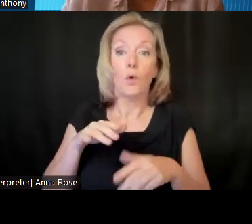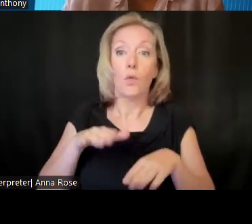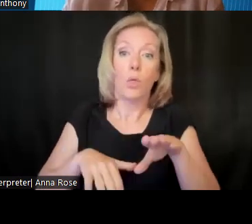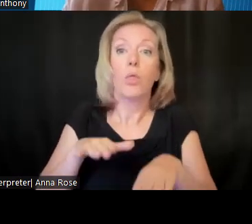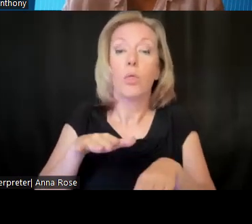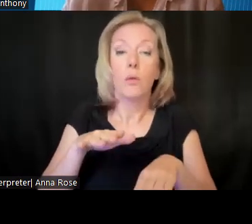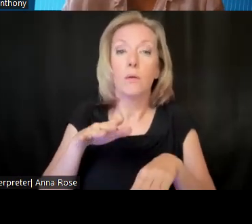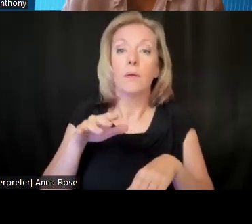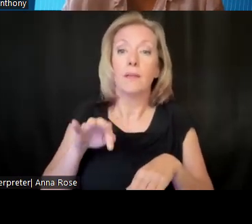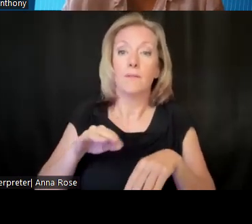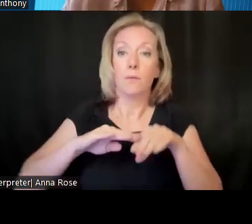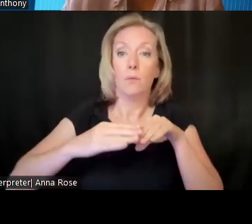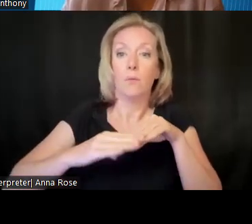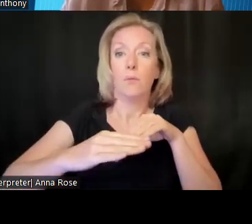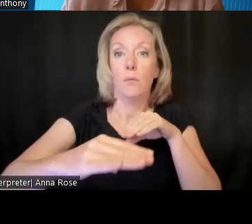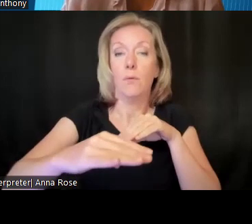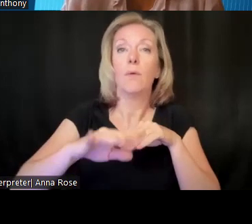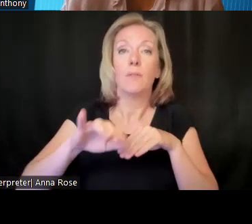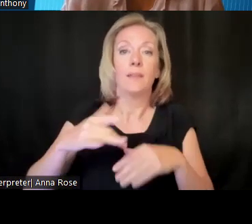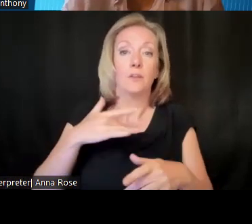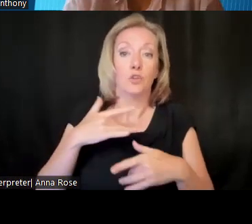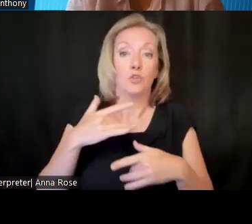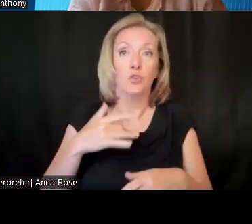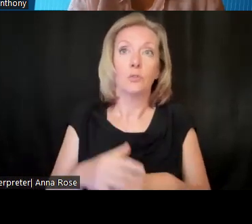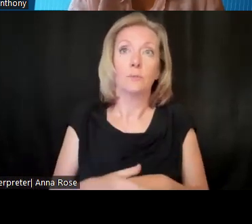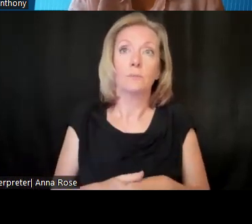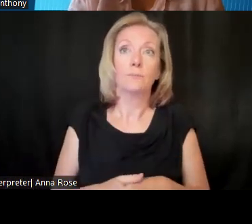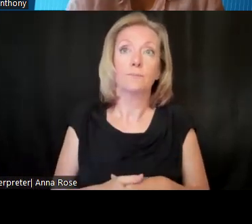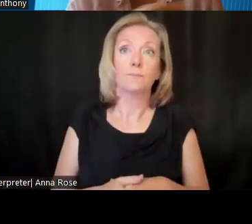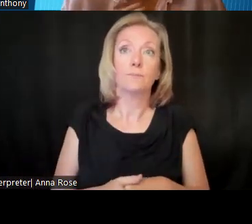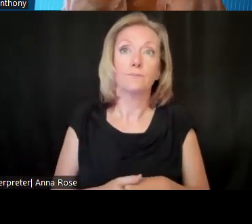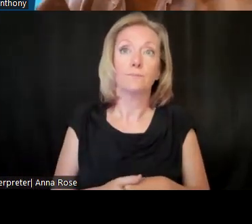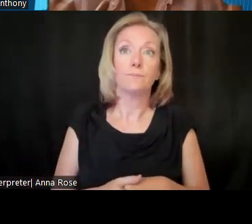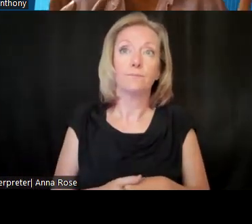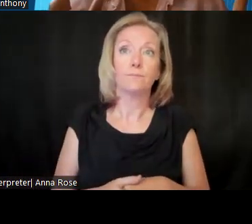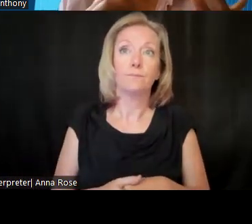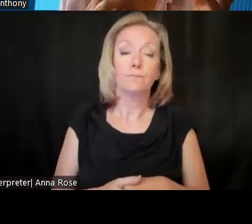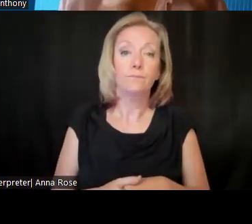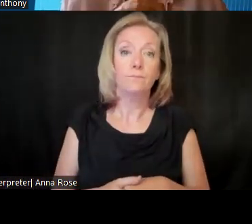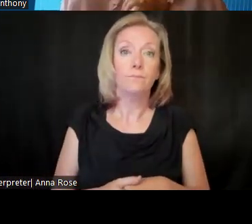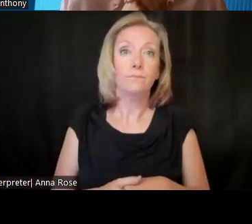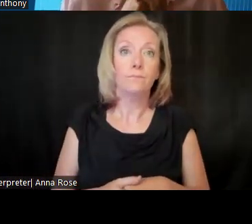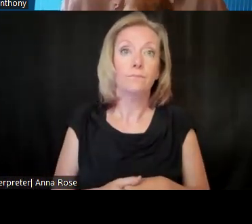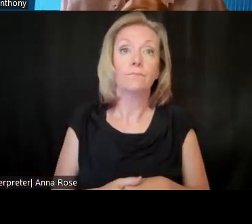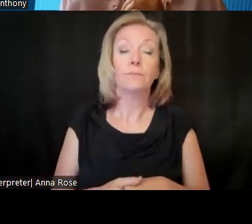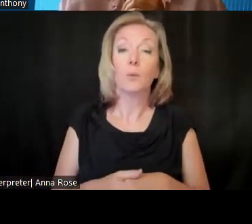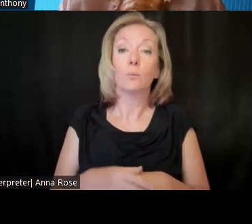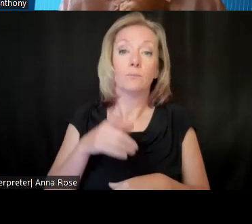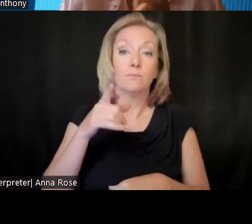those eyes working together. In the interest of time, I do want to show you this.